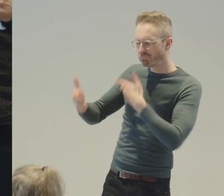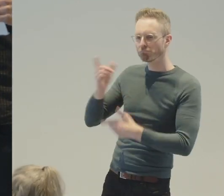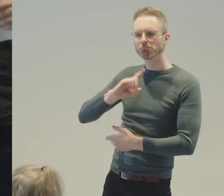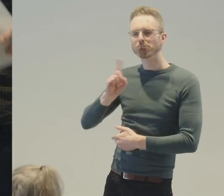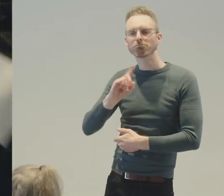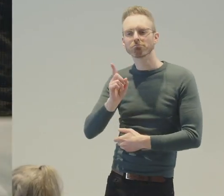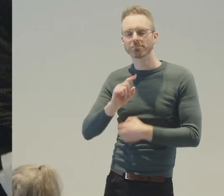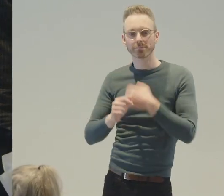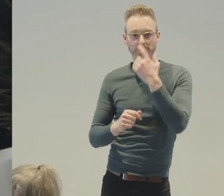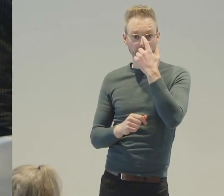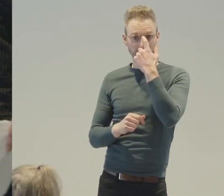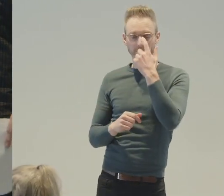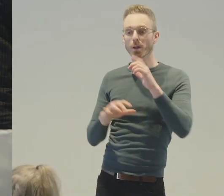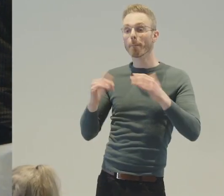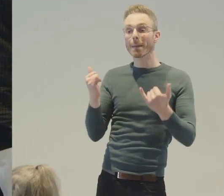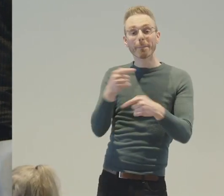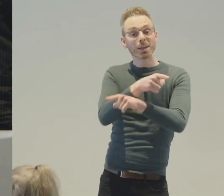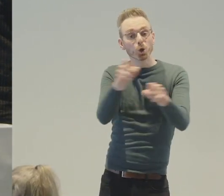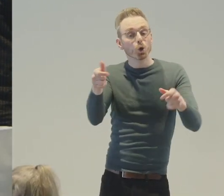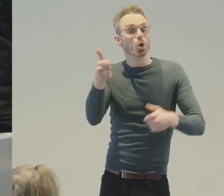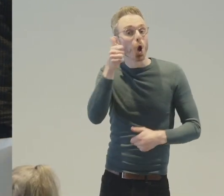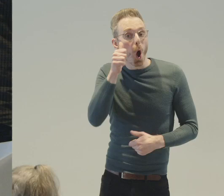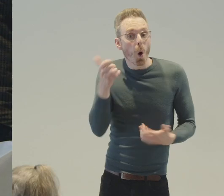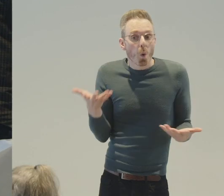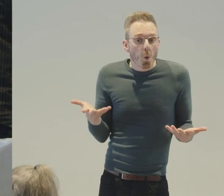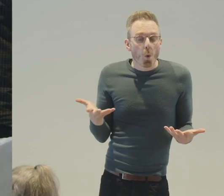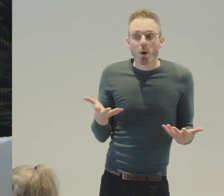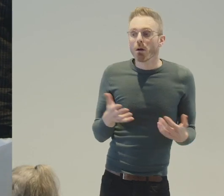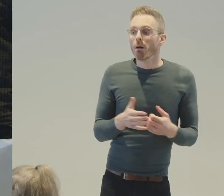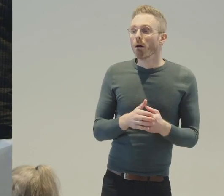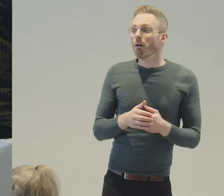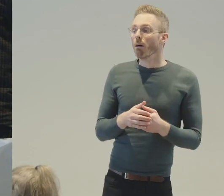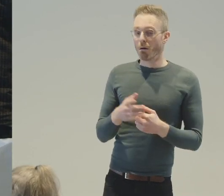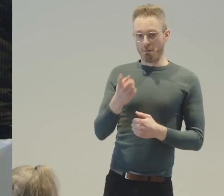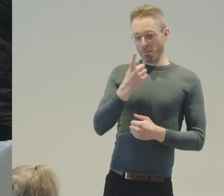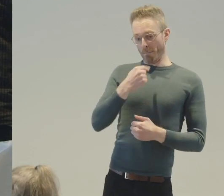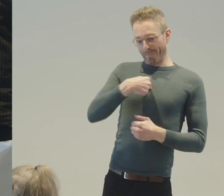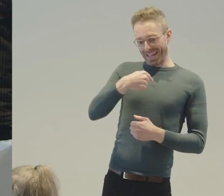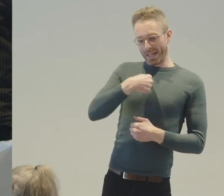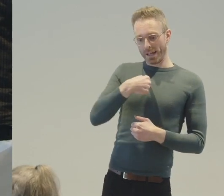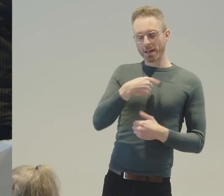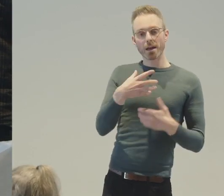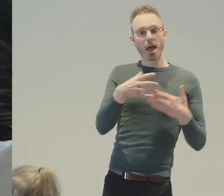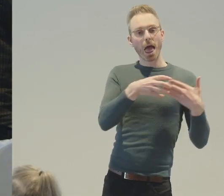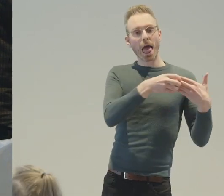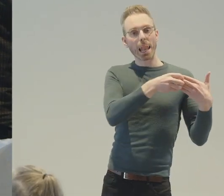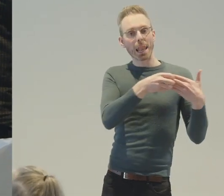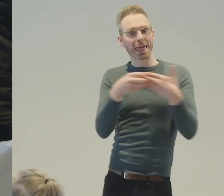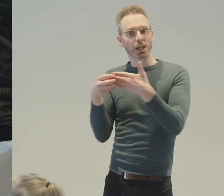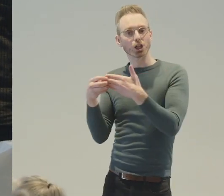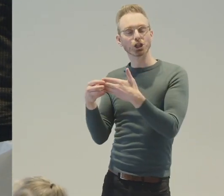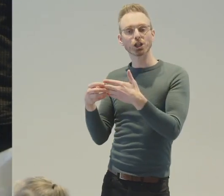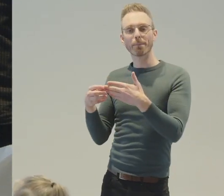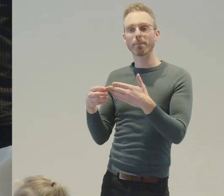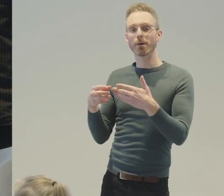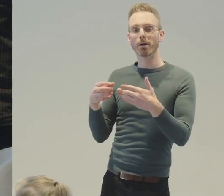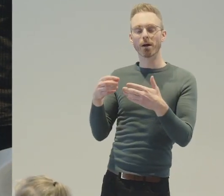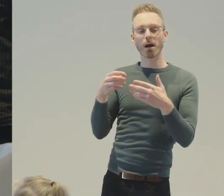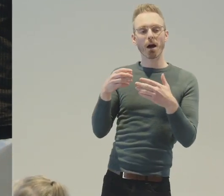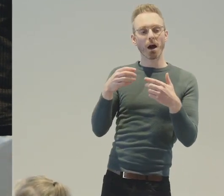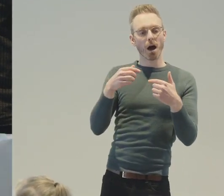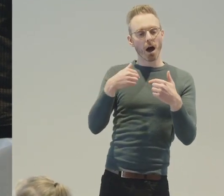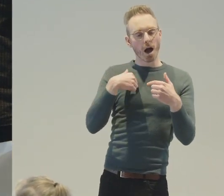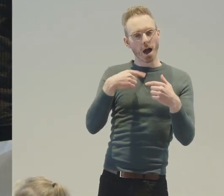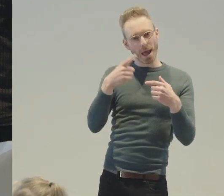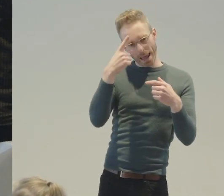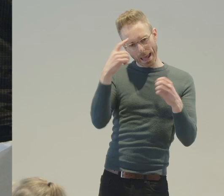some may not have known, but my leadership metaphor is a tree, and